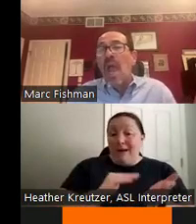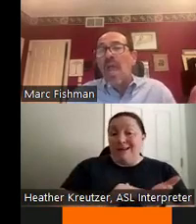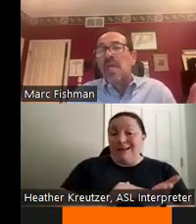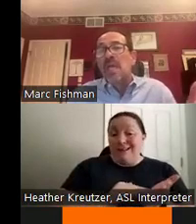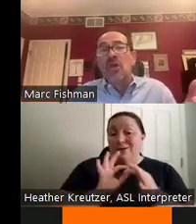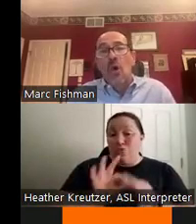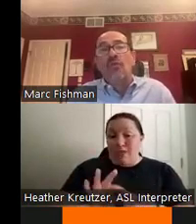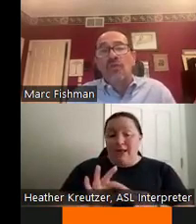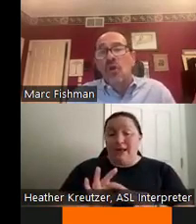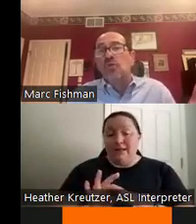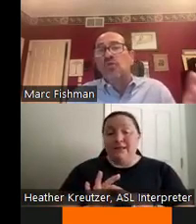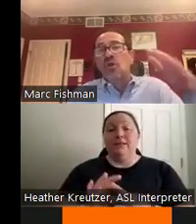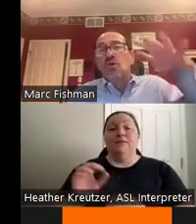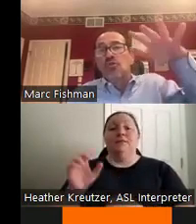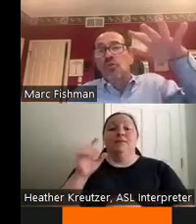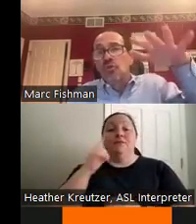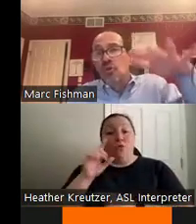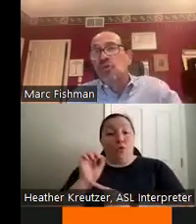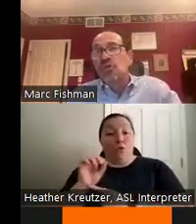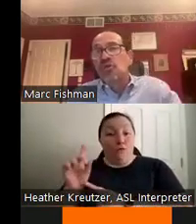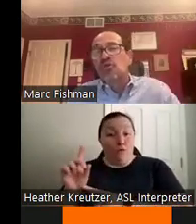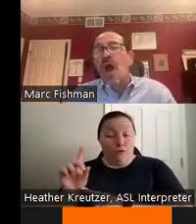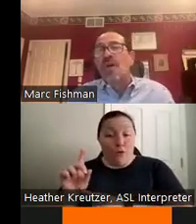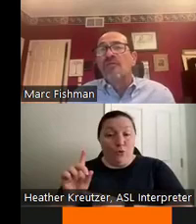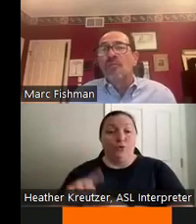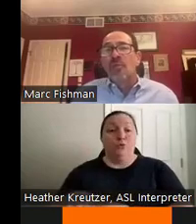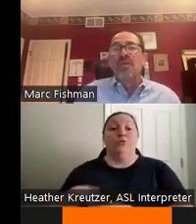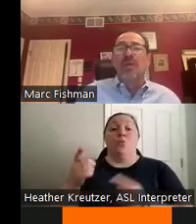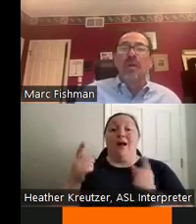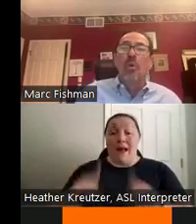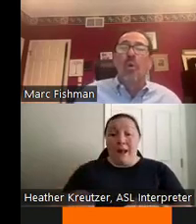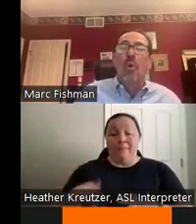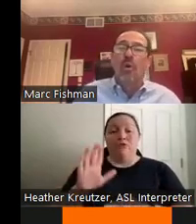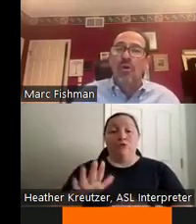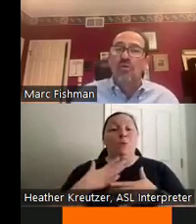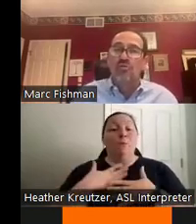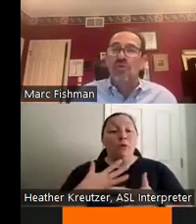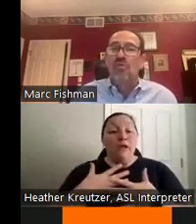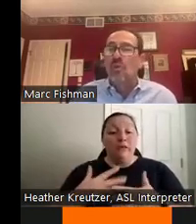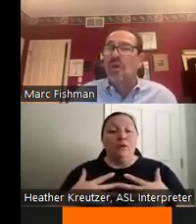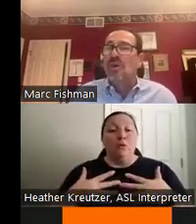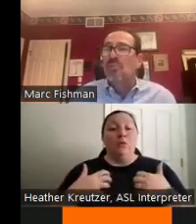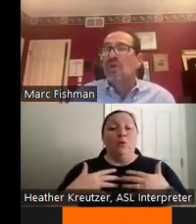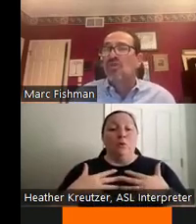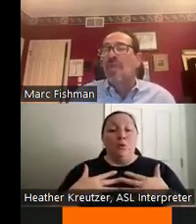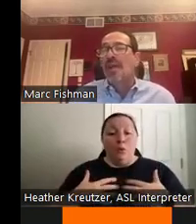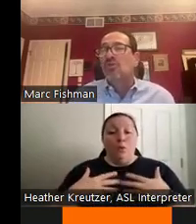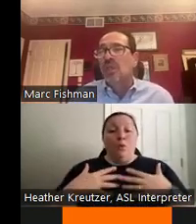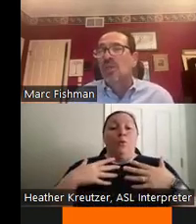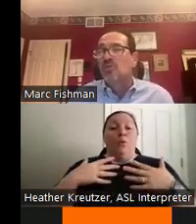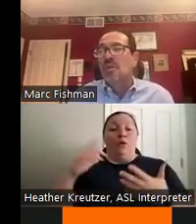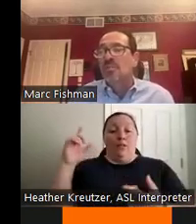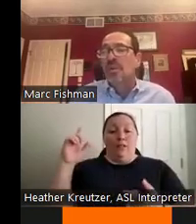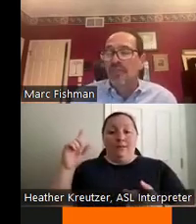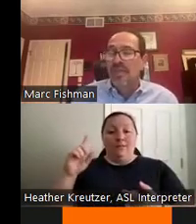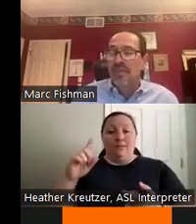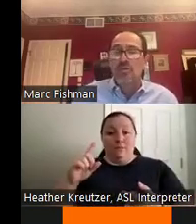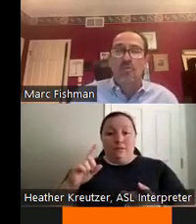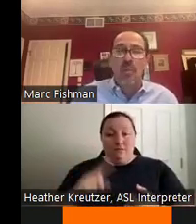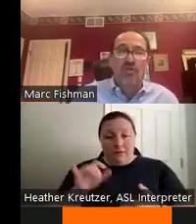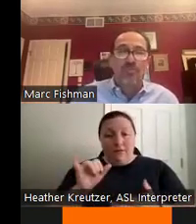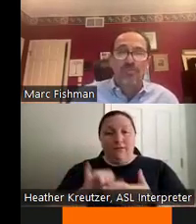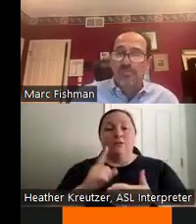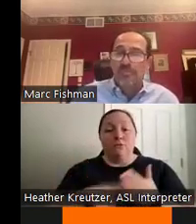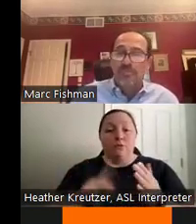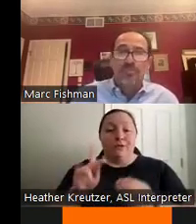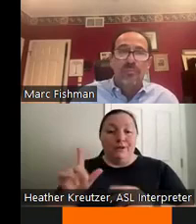relevant way, in an overdose, reduces the drive for breathing or causes respiratory depression, and that's what kills people if they take